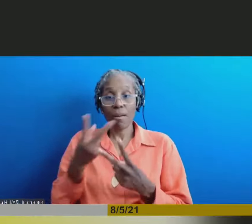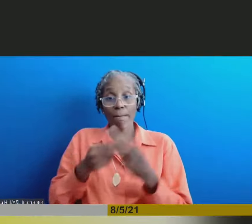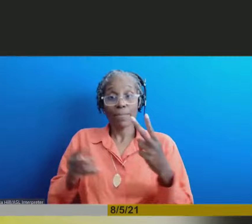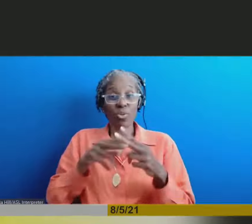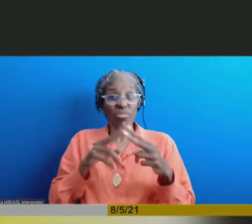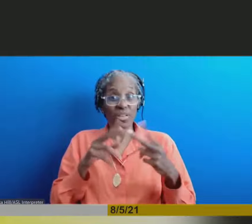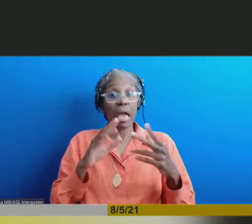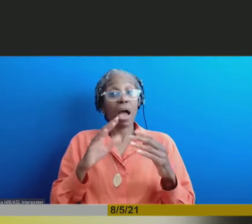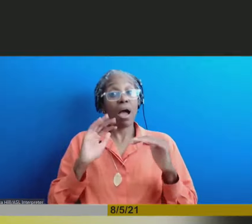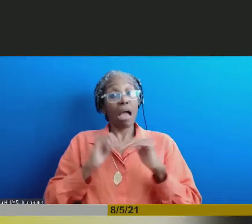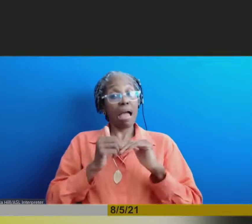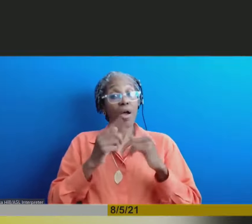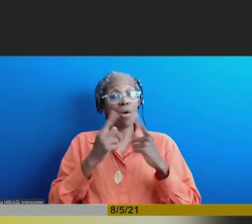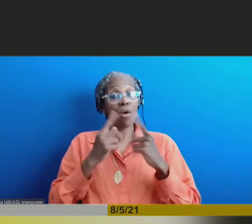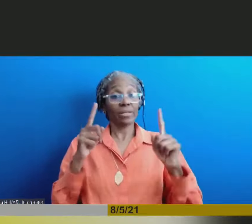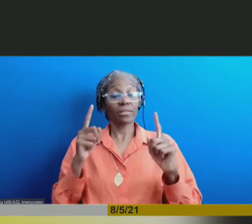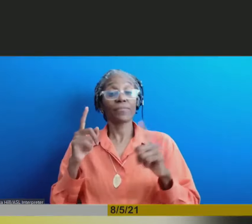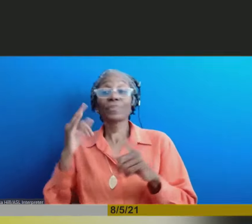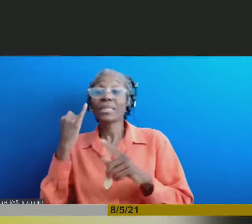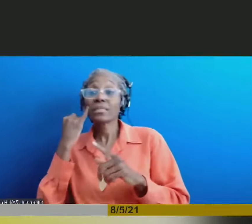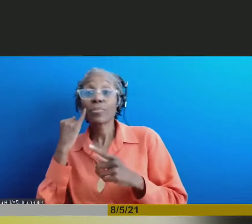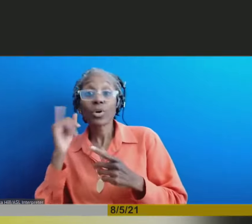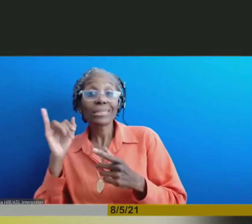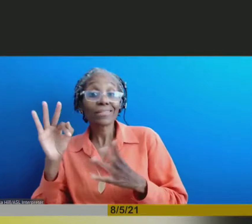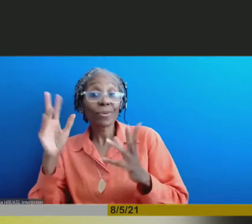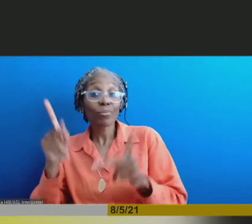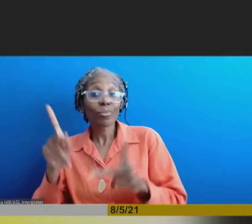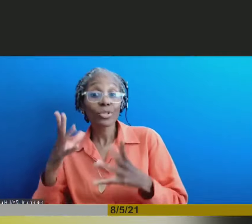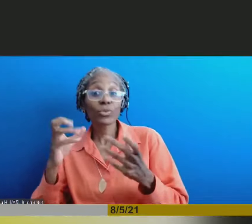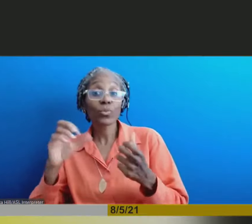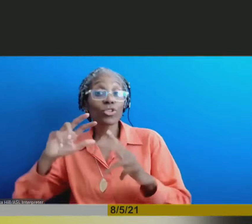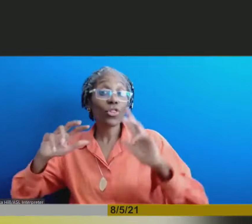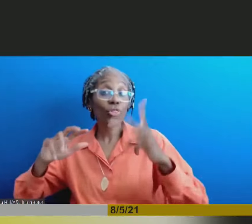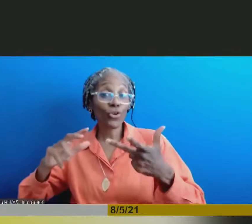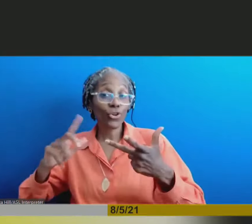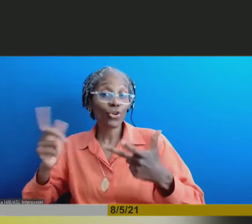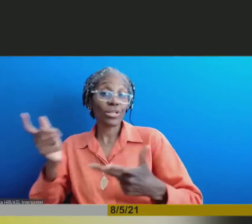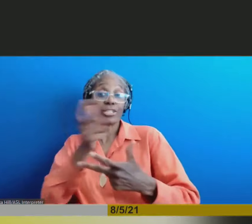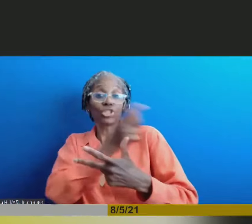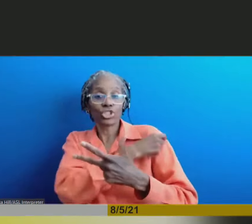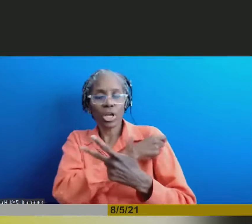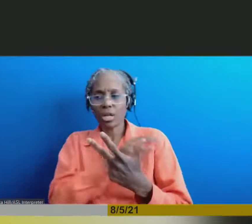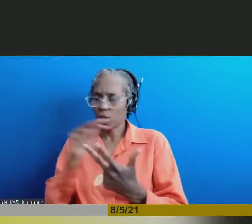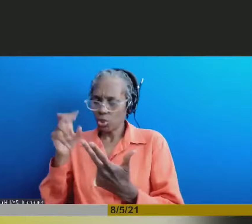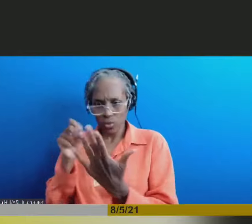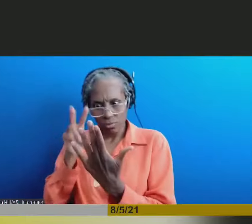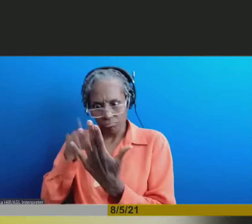the criteria if someone wants to get a supplemental shot? They read the news about